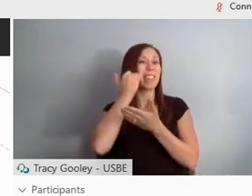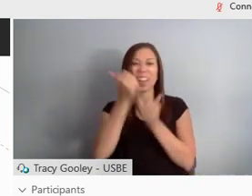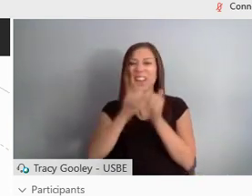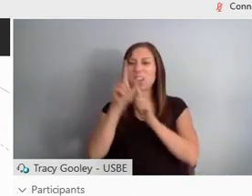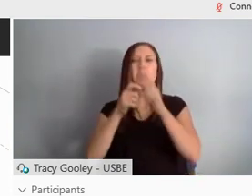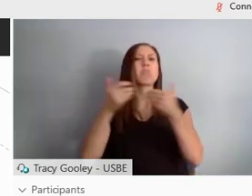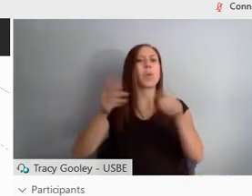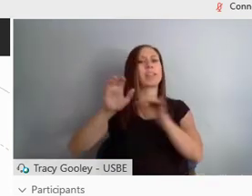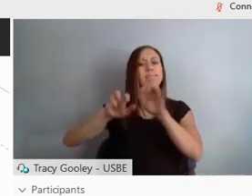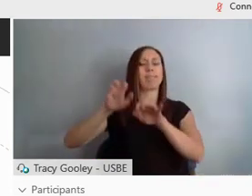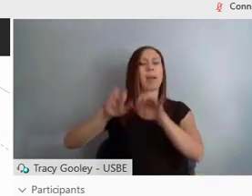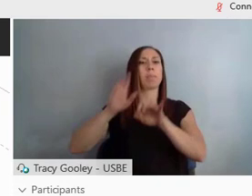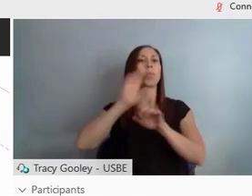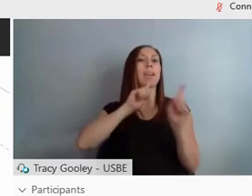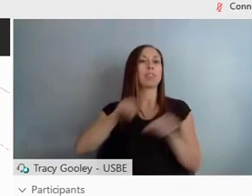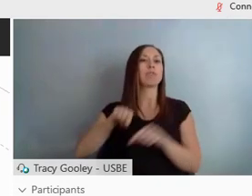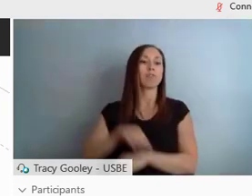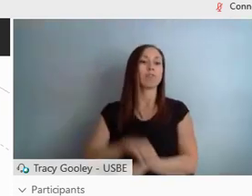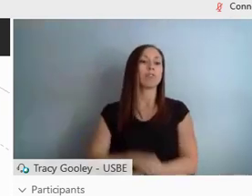box and we'll answer.